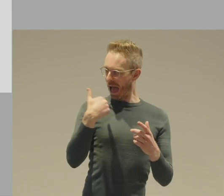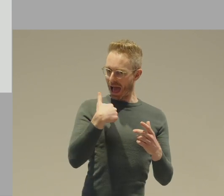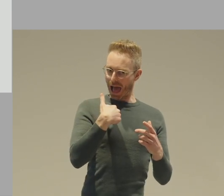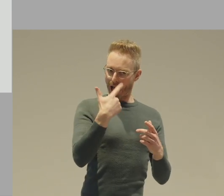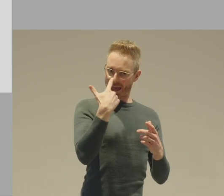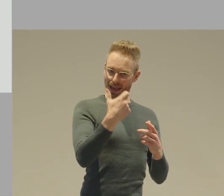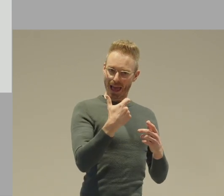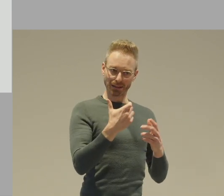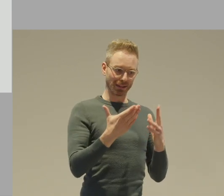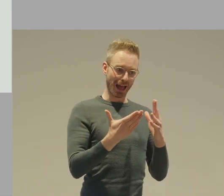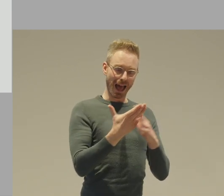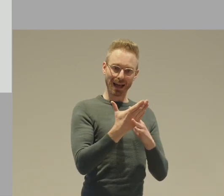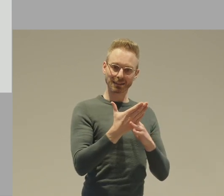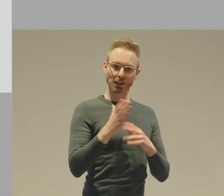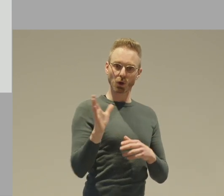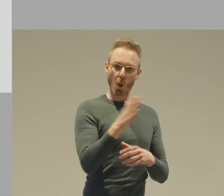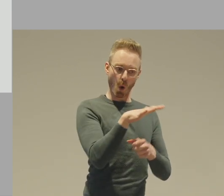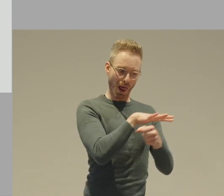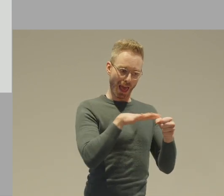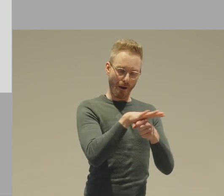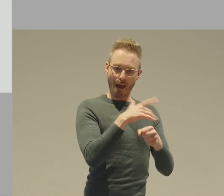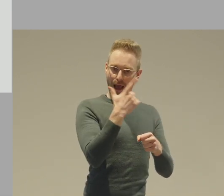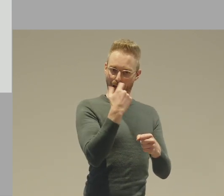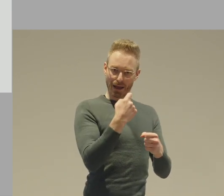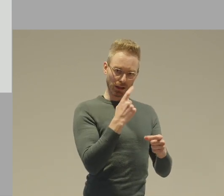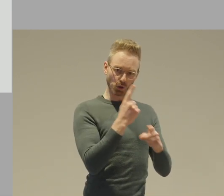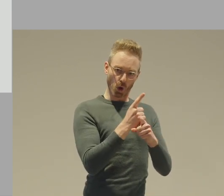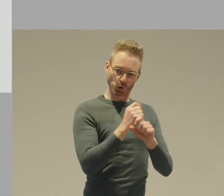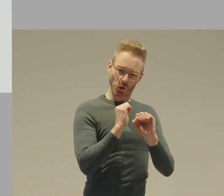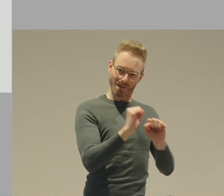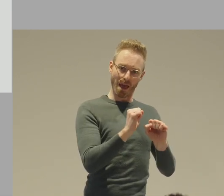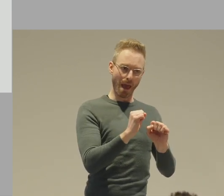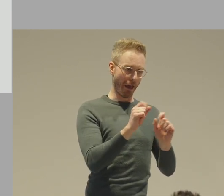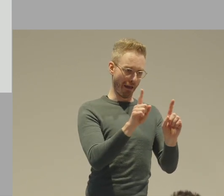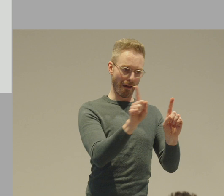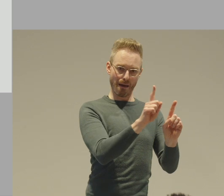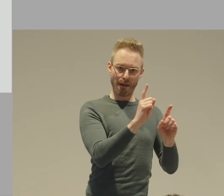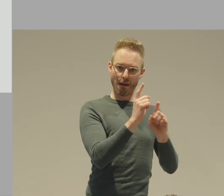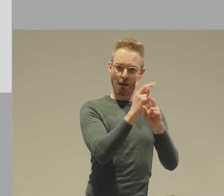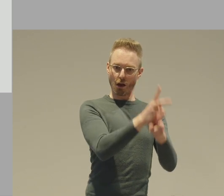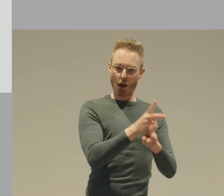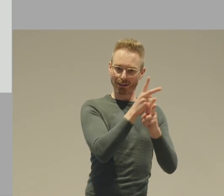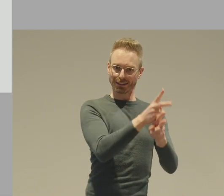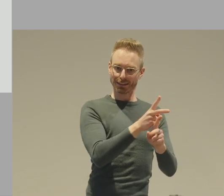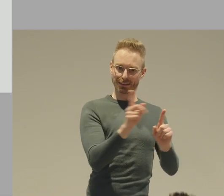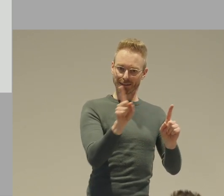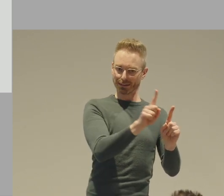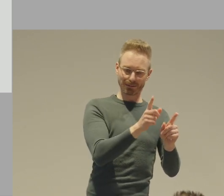much. Access to Work is not accessible for anyone. It doesn't matter about access needs. It's just not accessible.